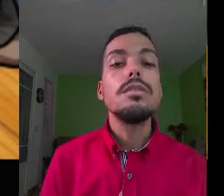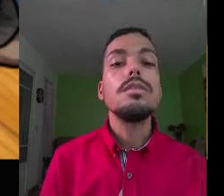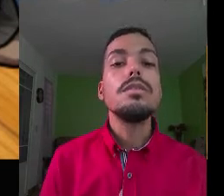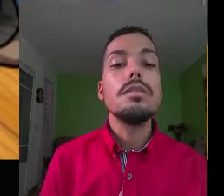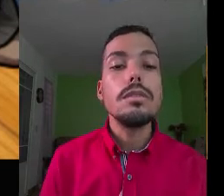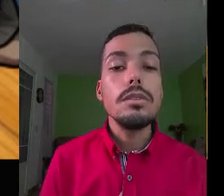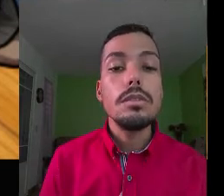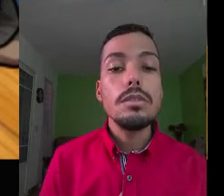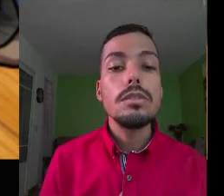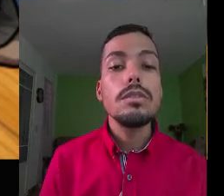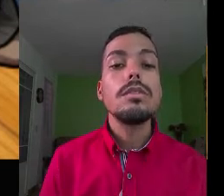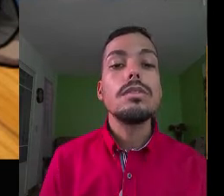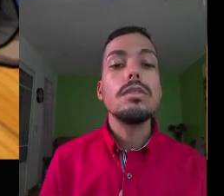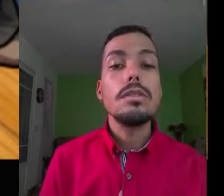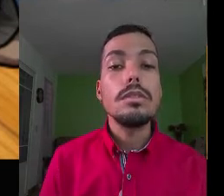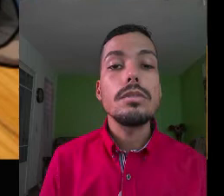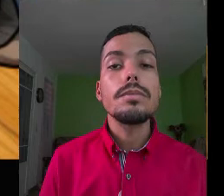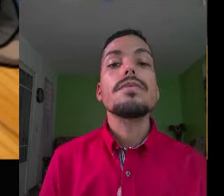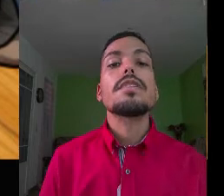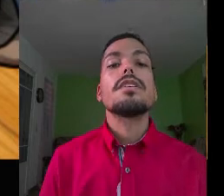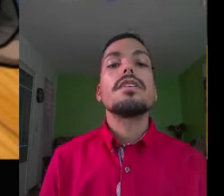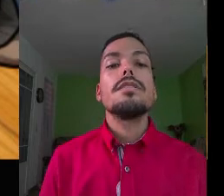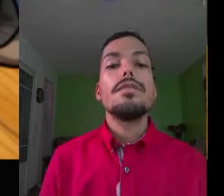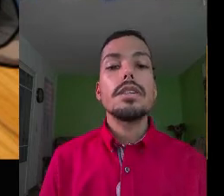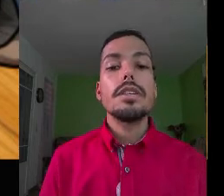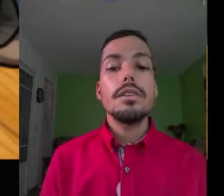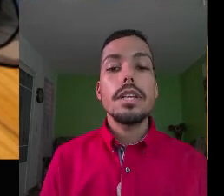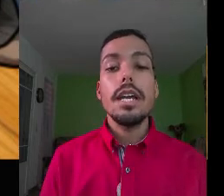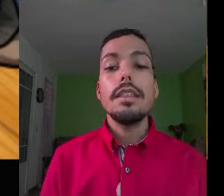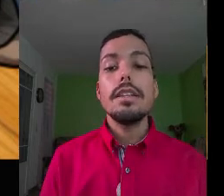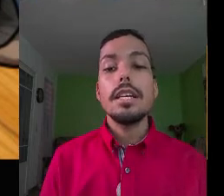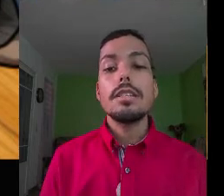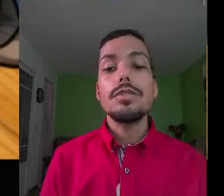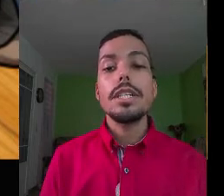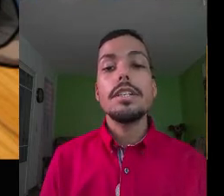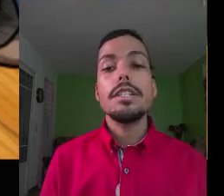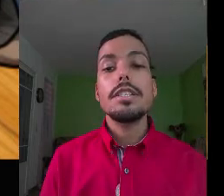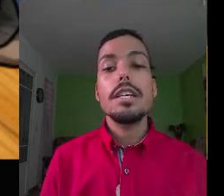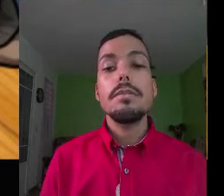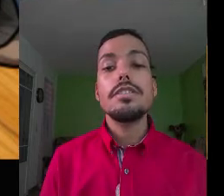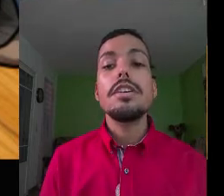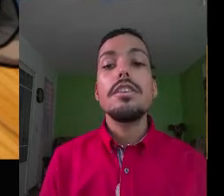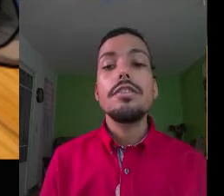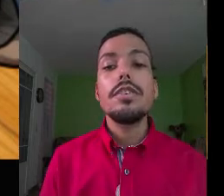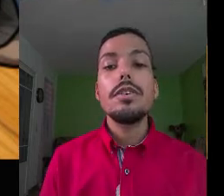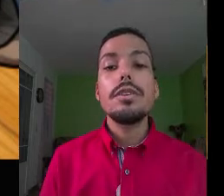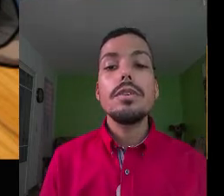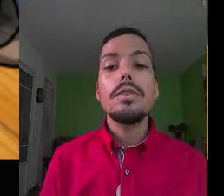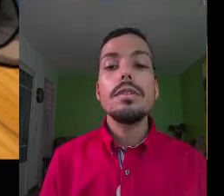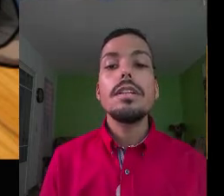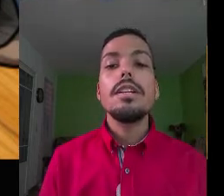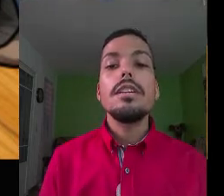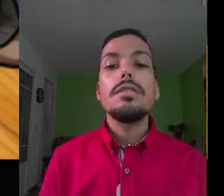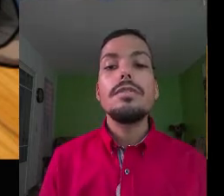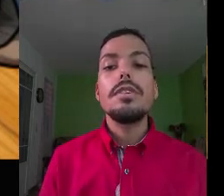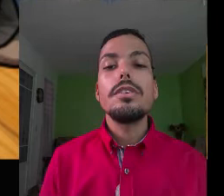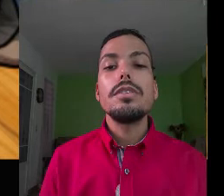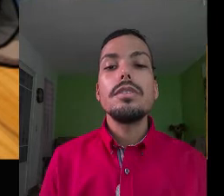oh, oh, oh. Very good, okay. The next one here, its name is